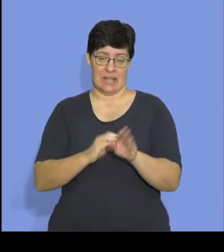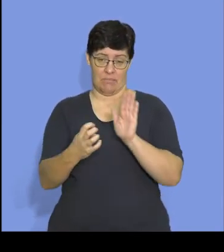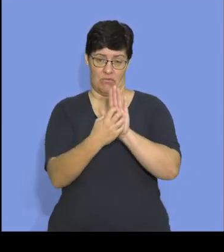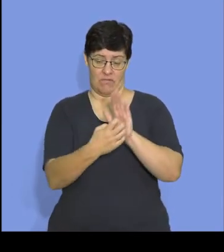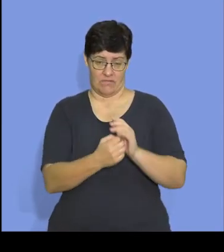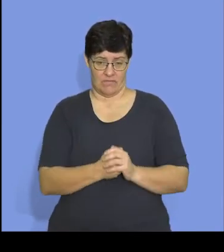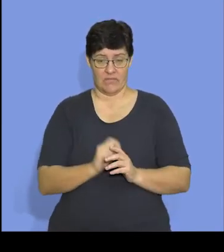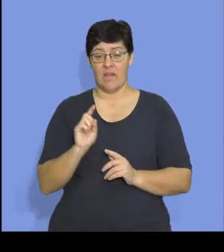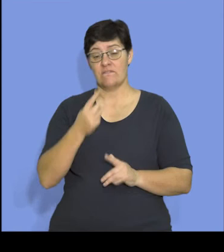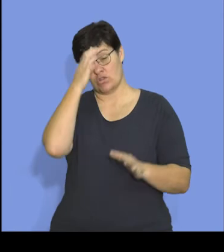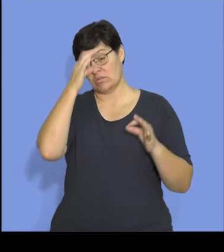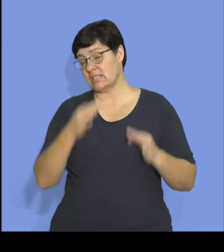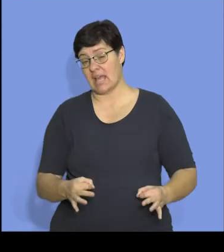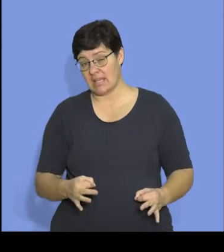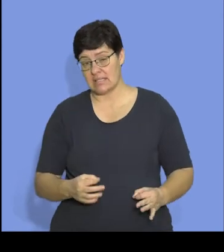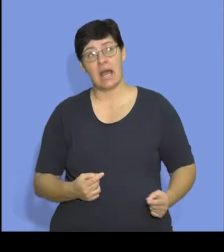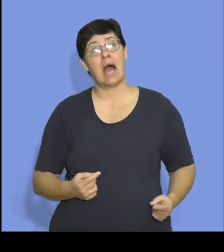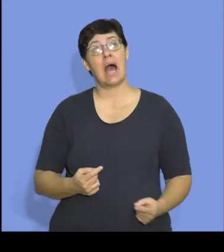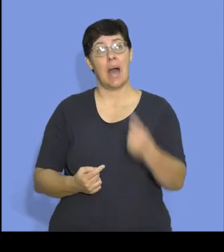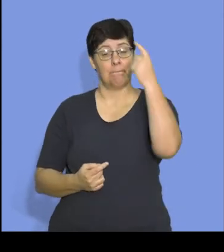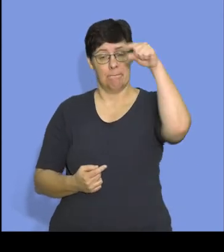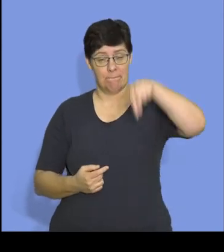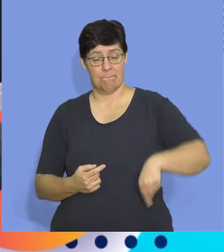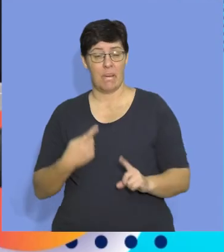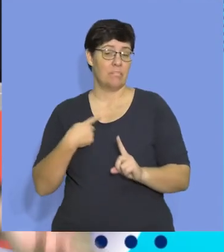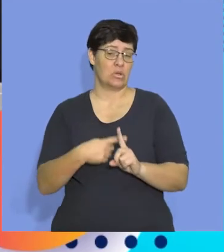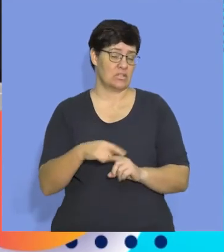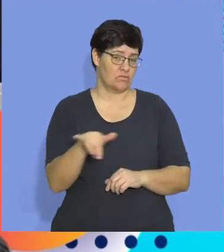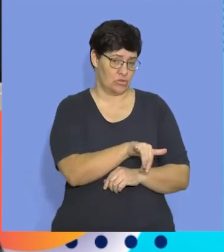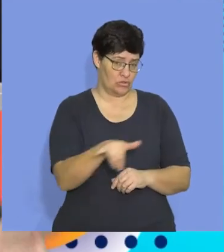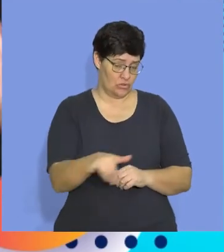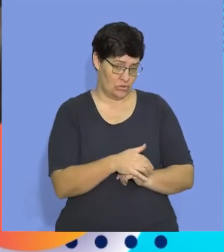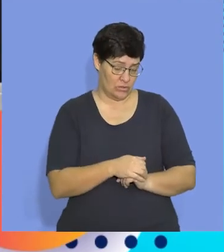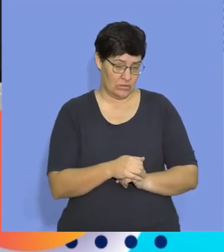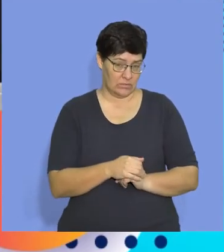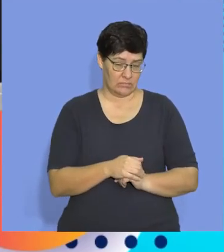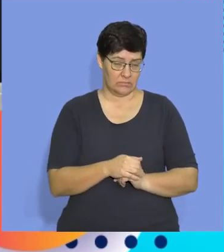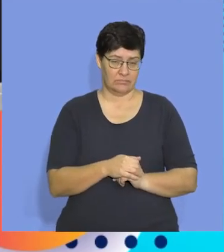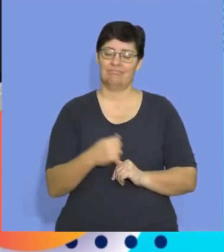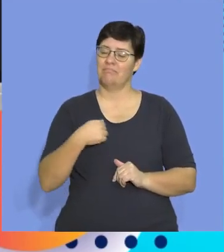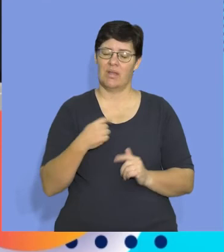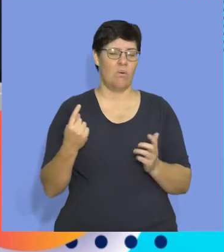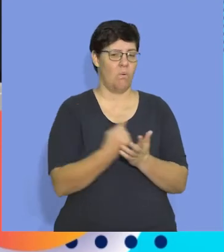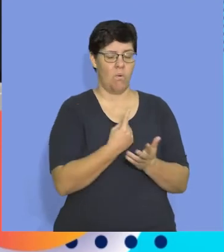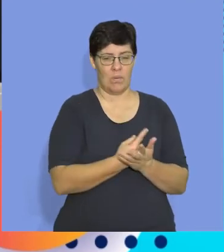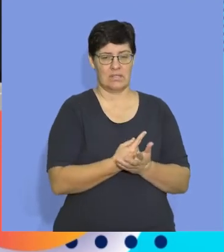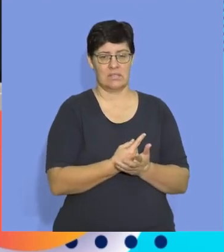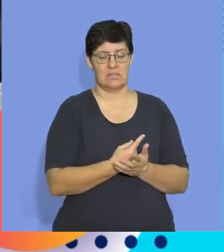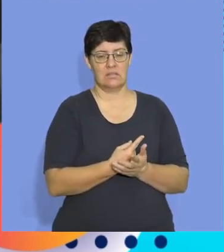decision we have to make, which direction do we want to take as positive? I always